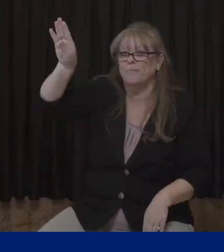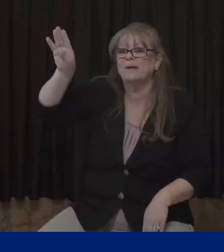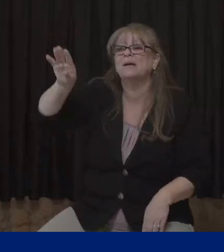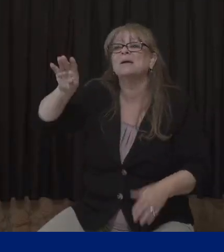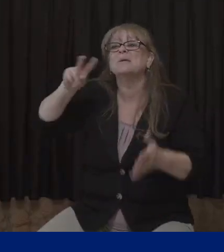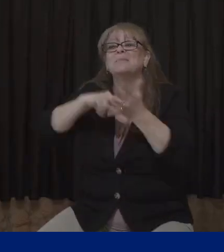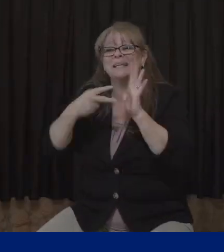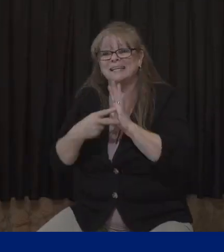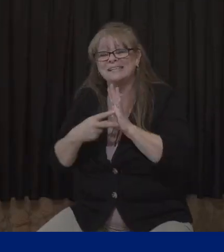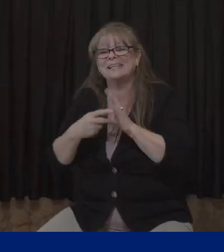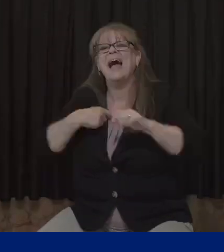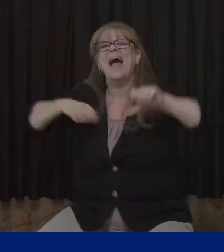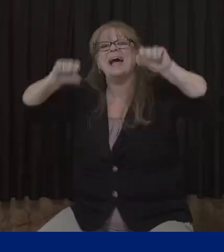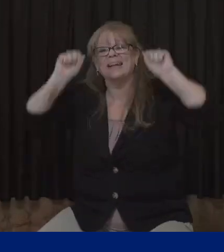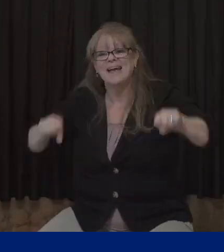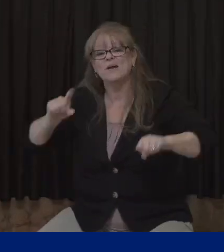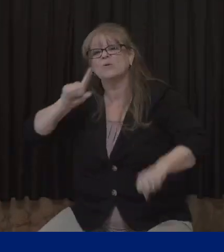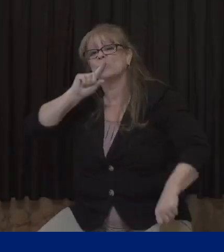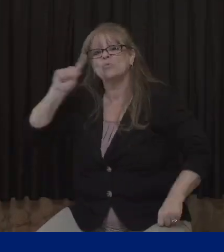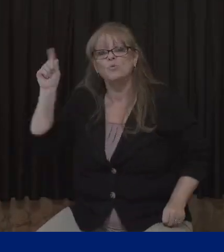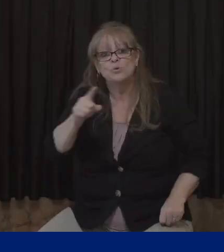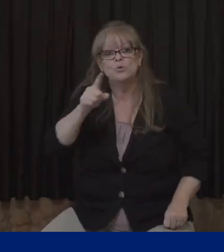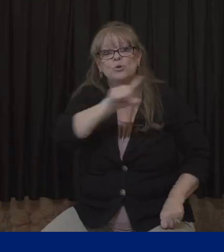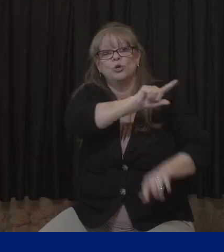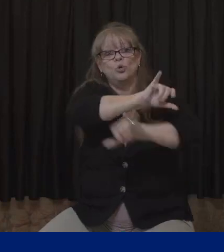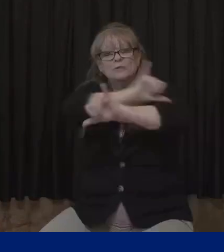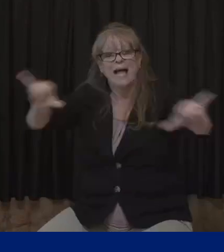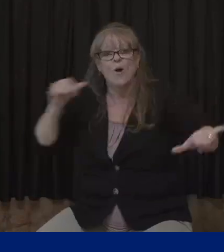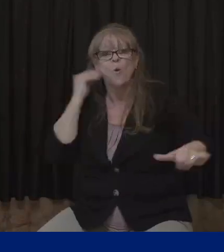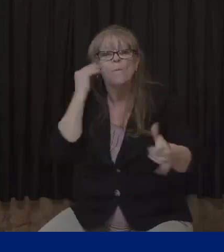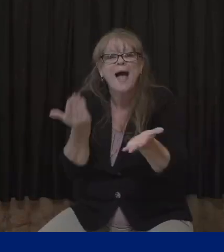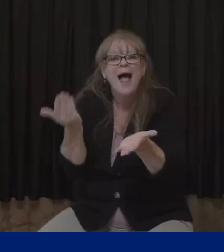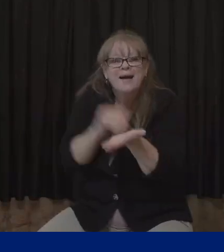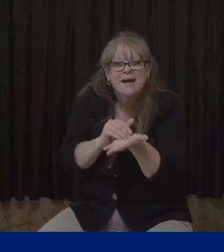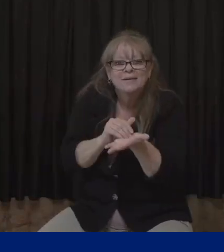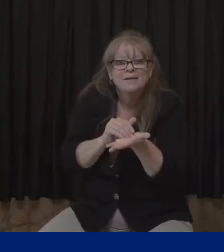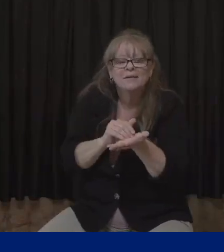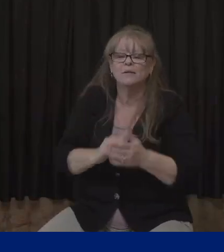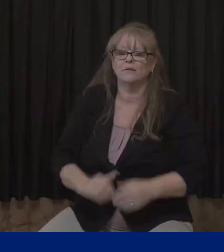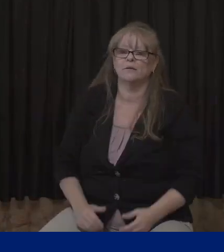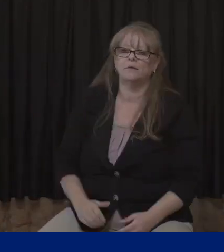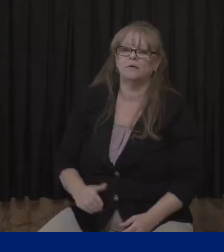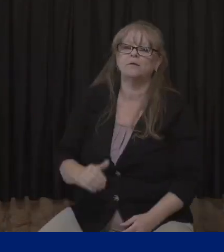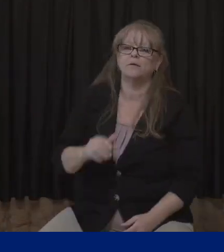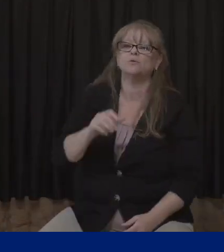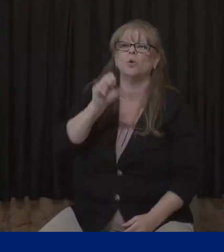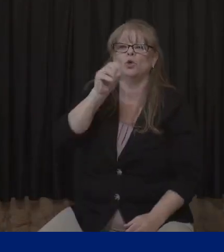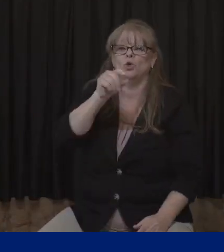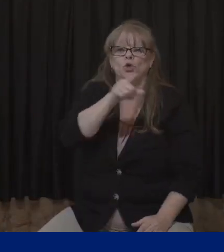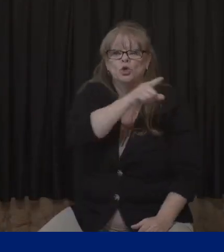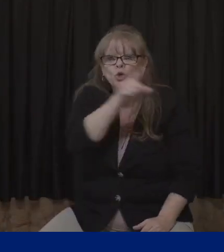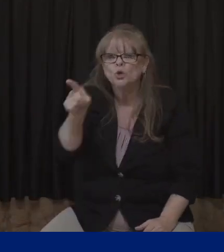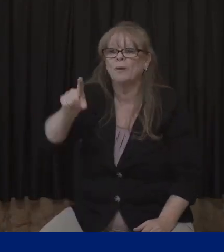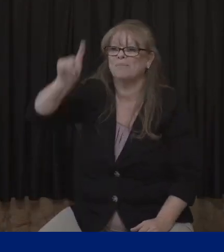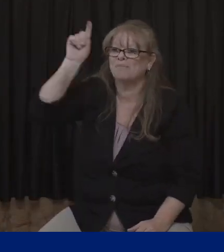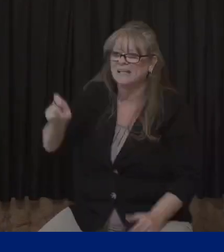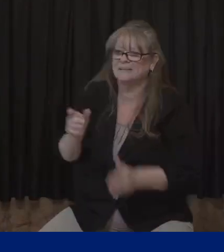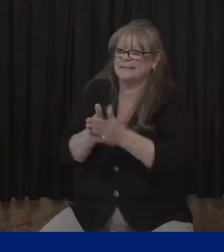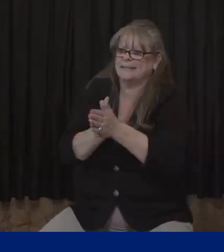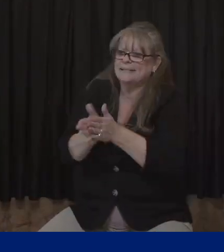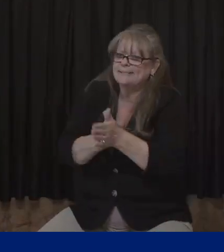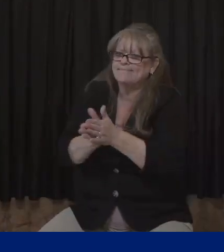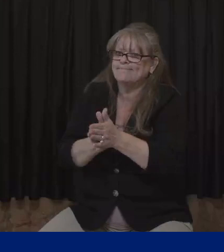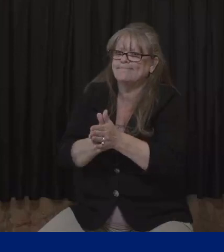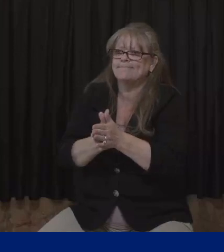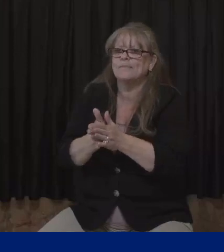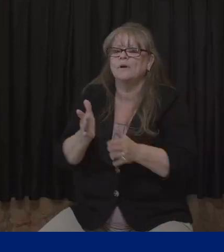livelihood. Nobody wants that. That's why I know that we all have the same incentive, whether you think that these restrictions should go further or whether